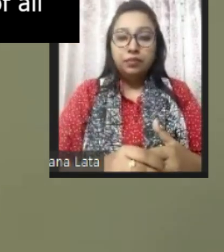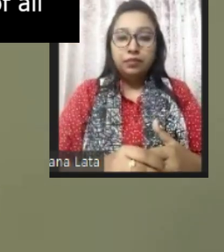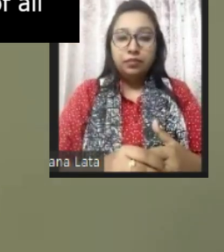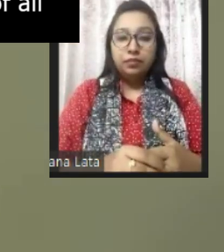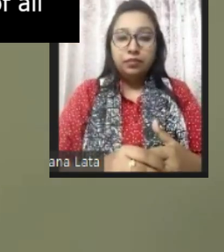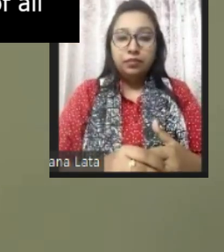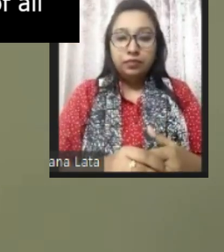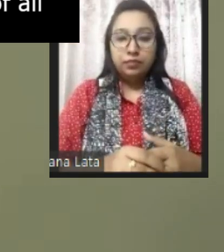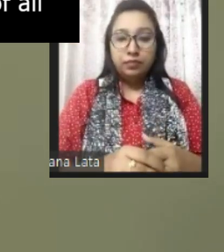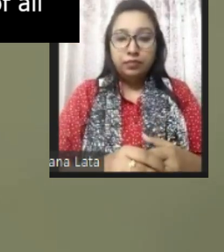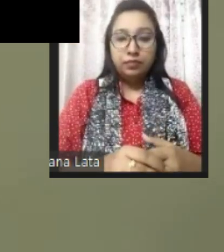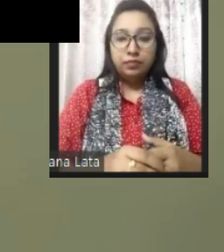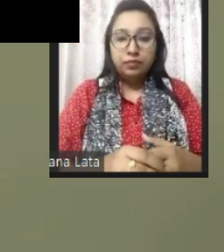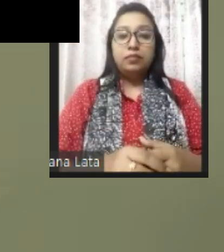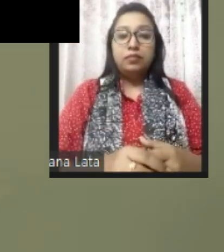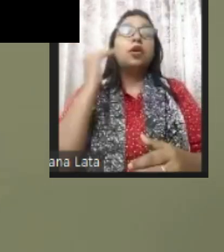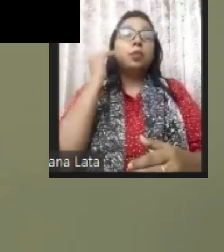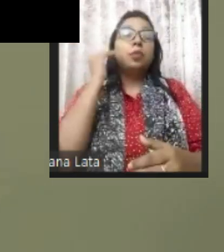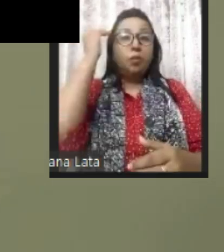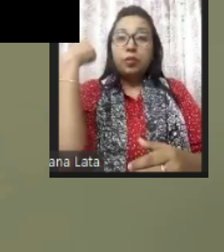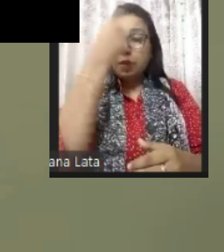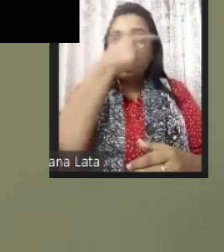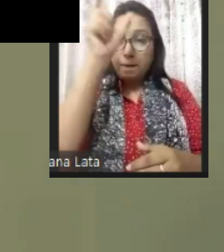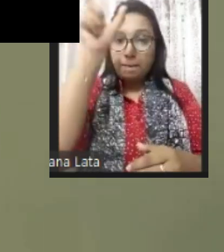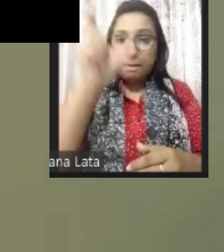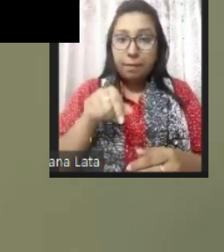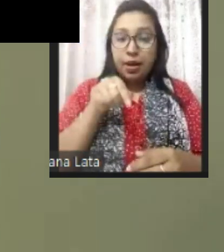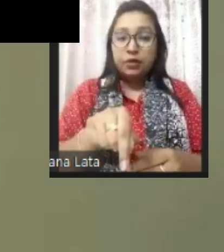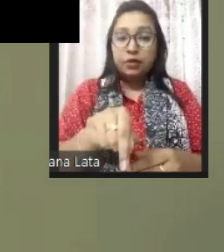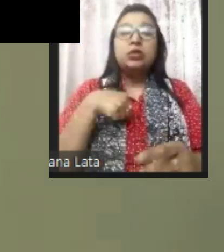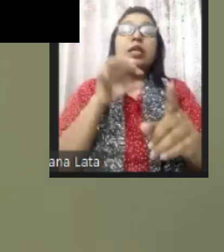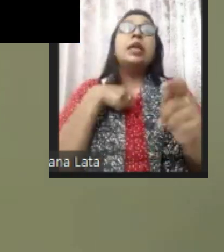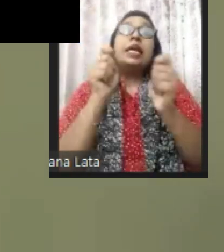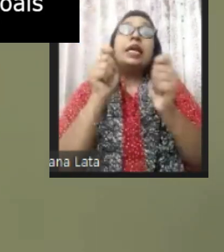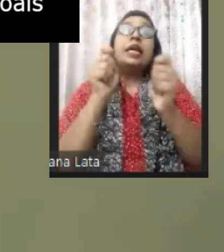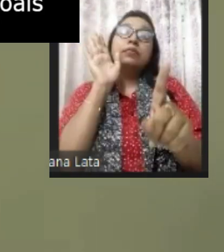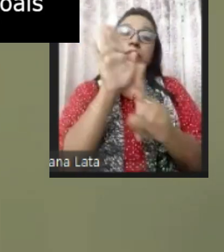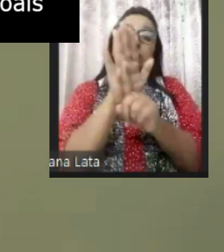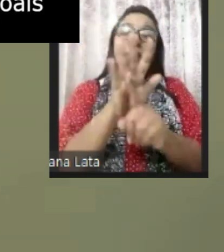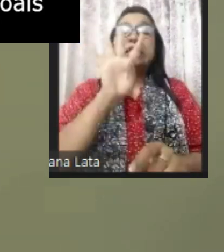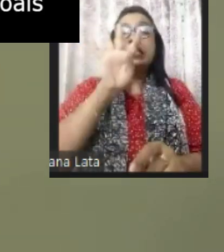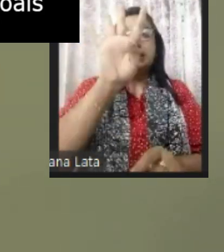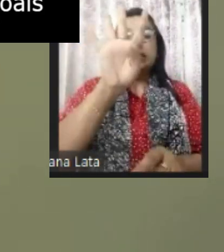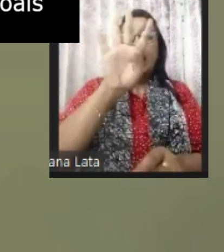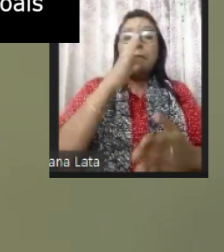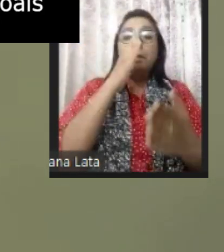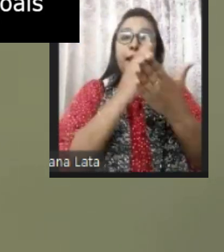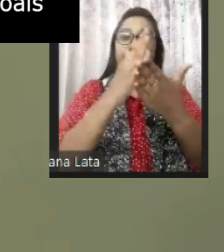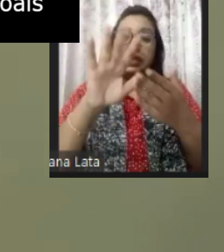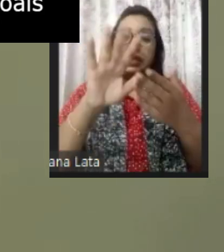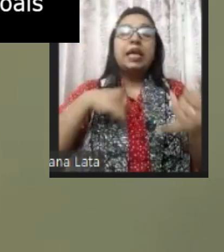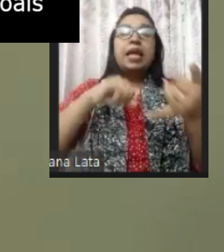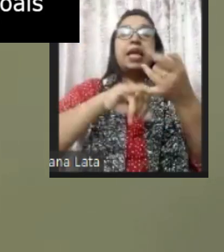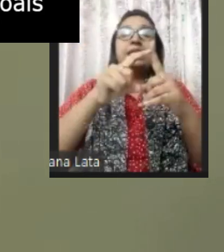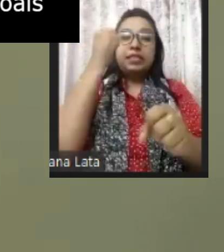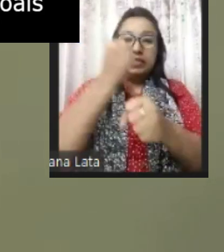The person with disabilities are addressed in the 4 goals of the UN SDG, Sustainable Development Goals, goals